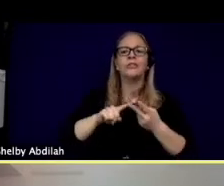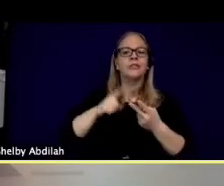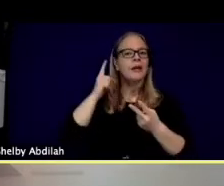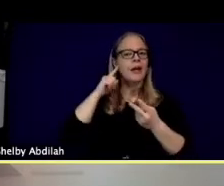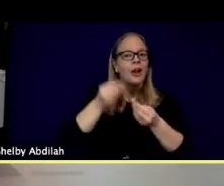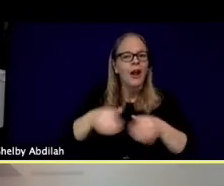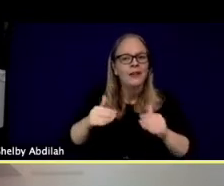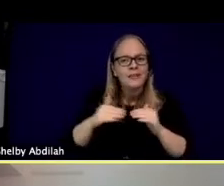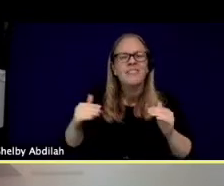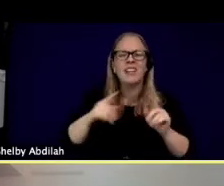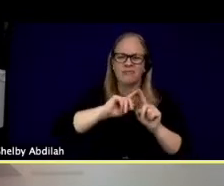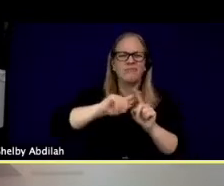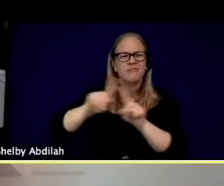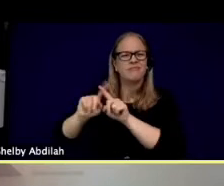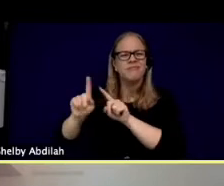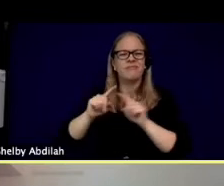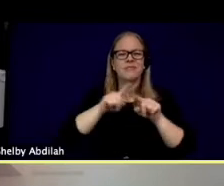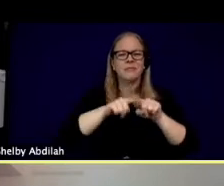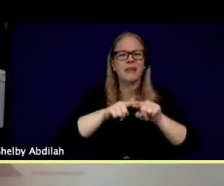But,